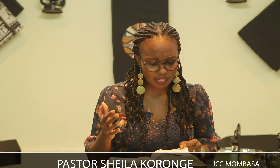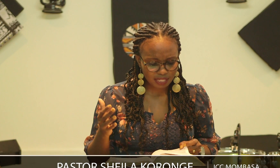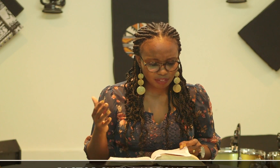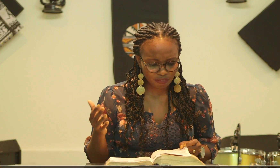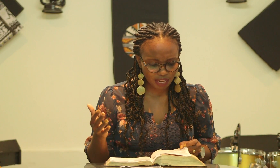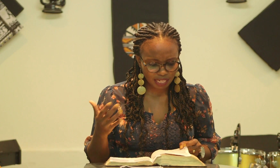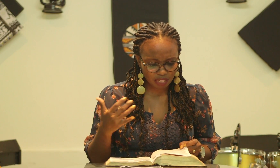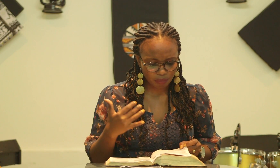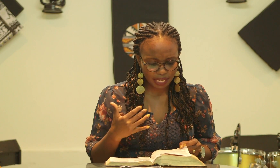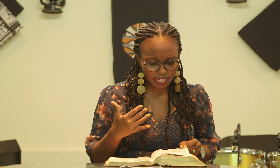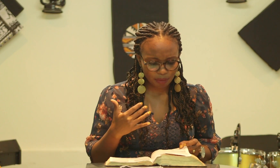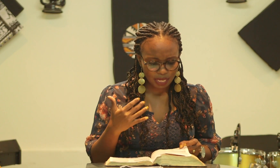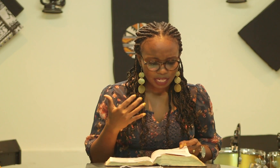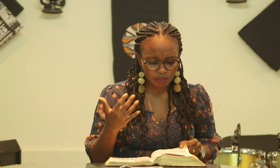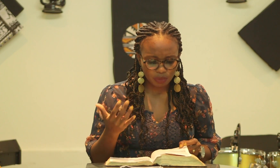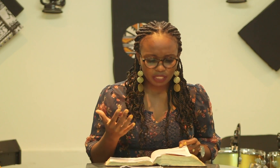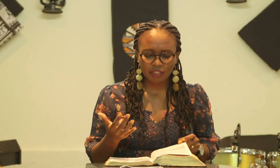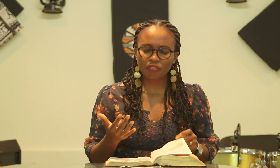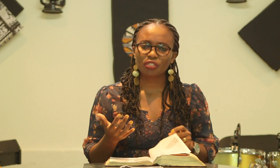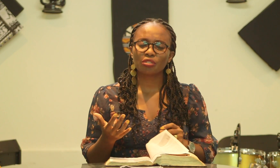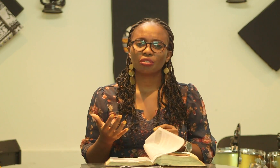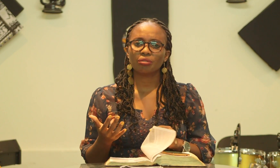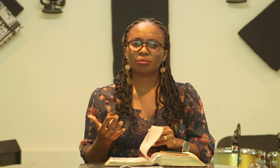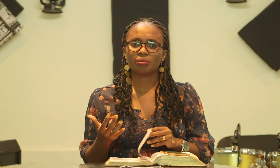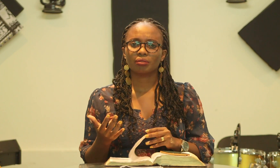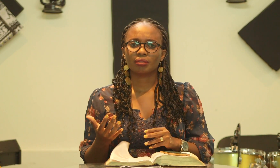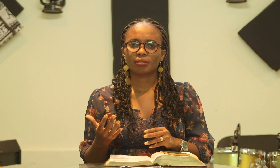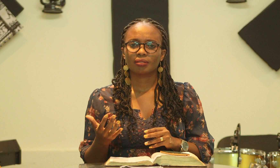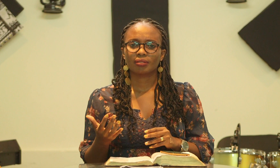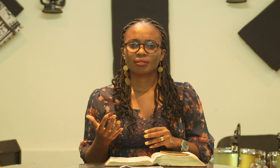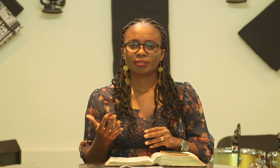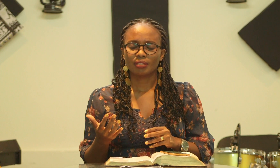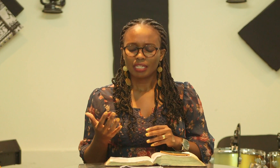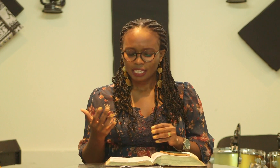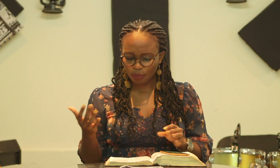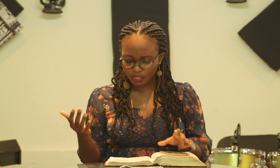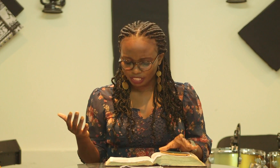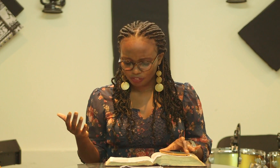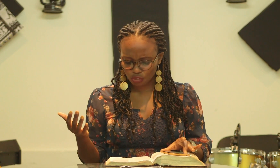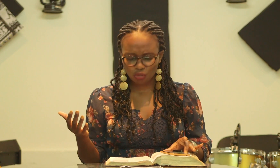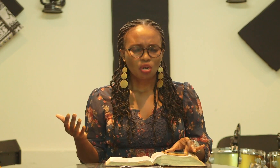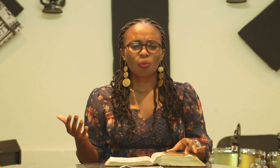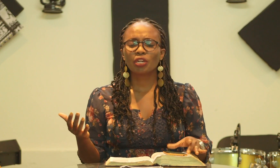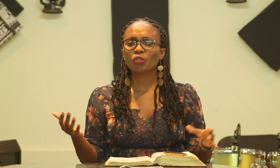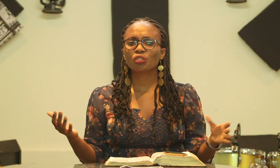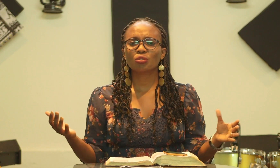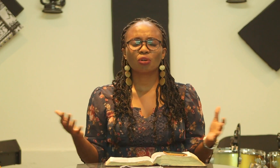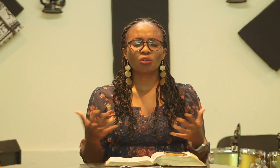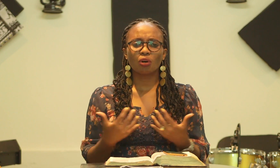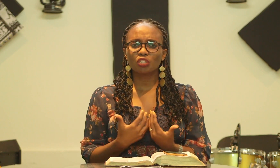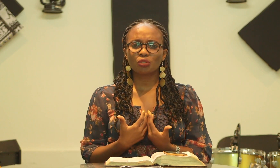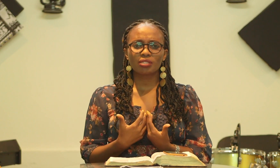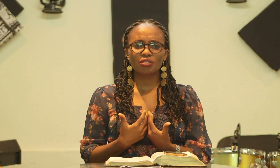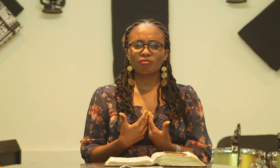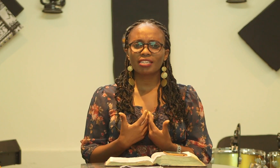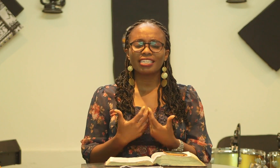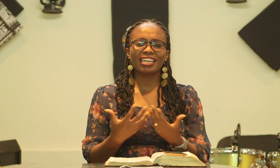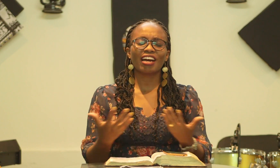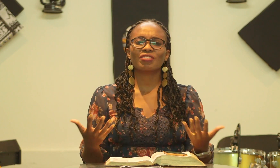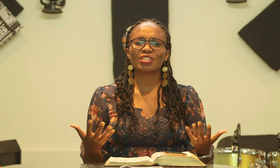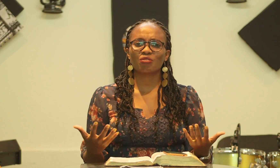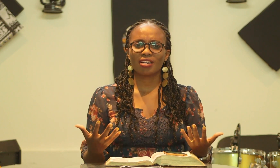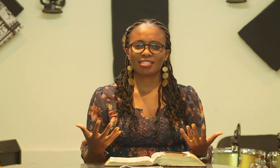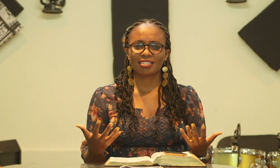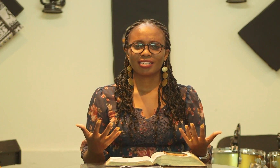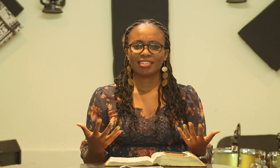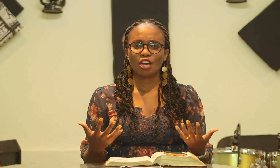you ask the Father in my name, he will give it to you." He will give it to you. We did not choose God. God chose us first. He